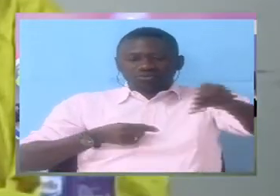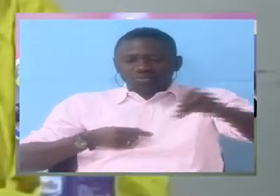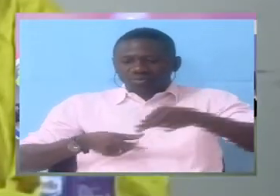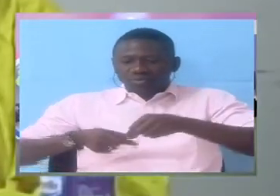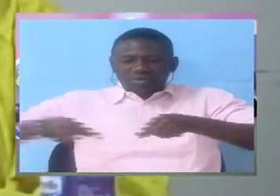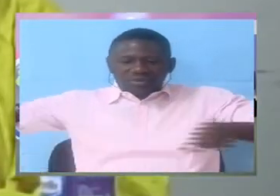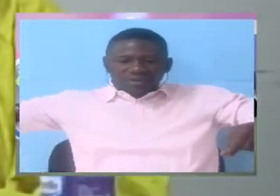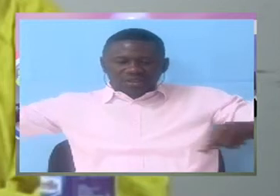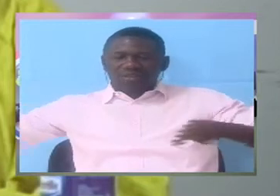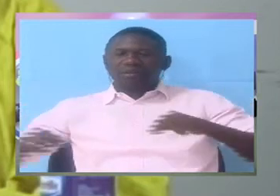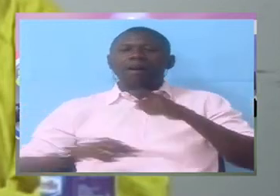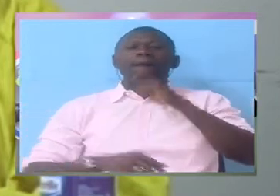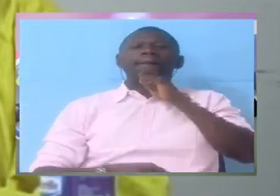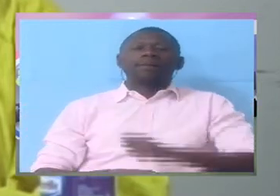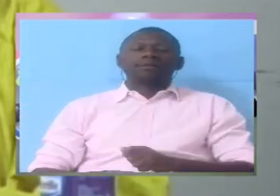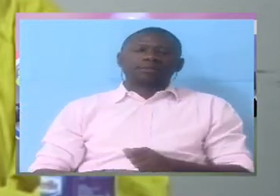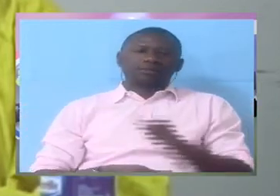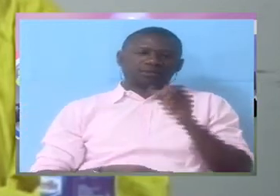sumang. We surveyed